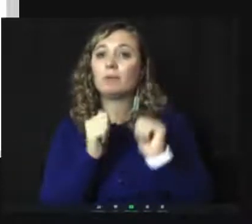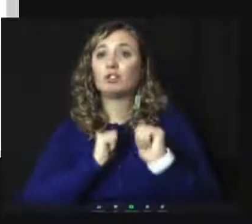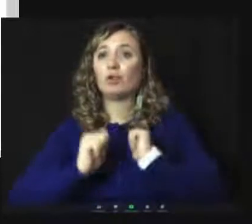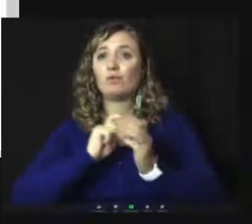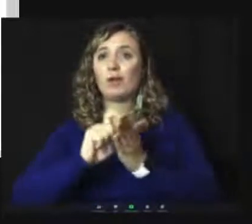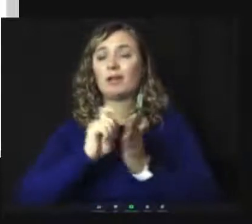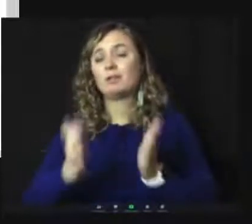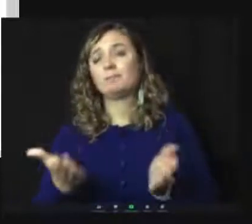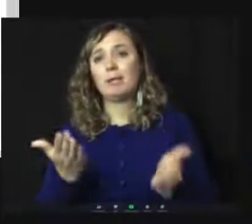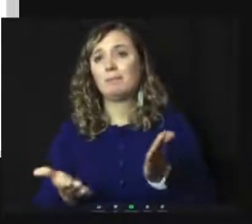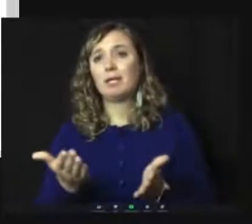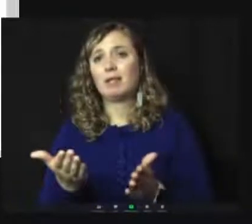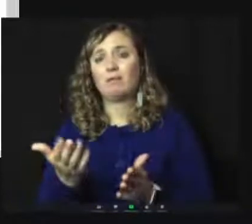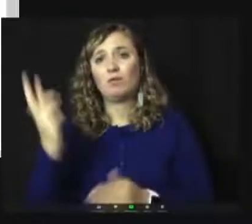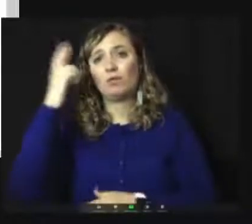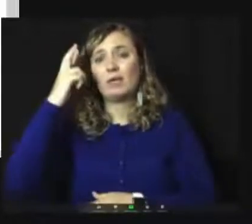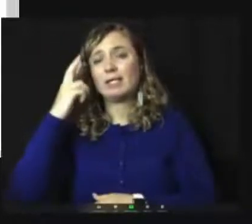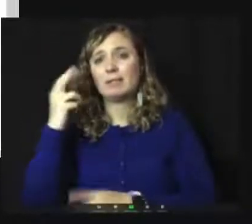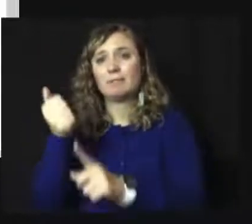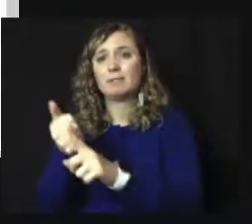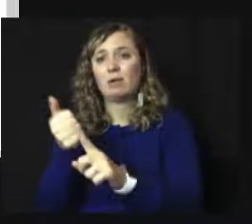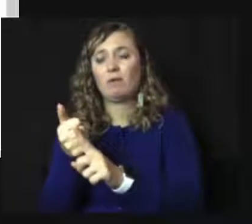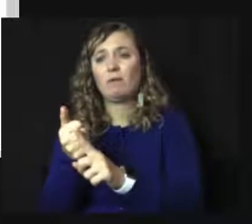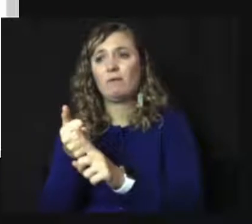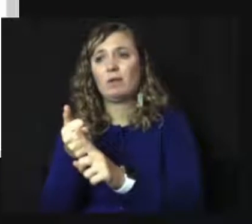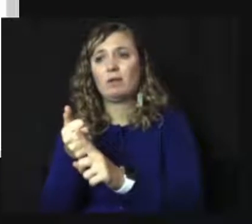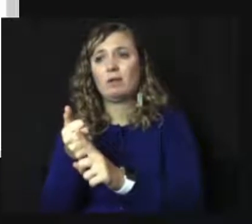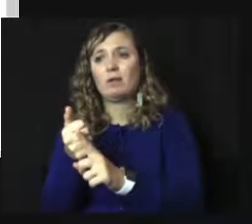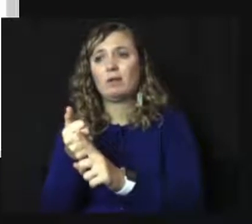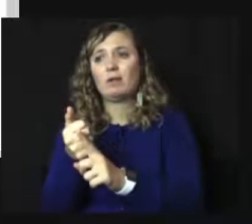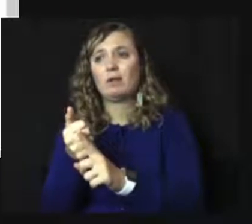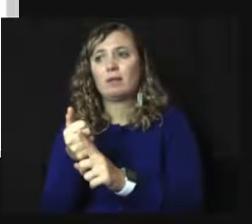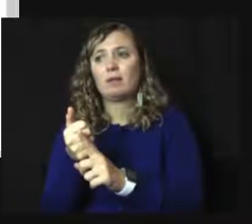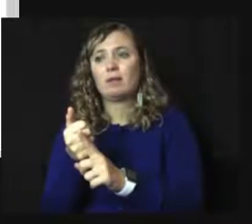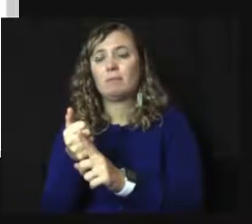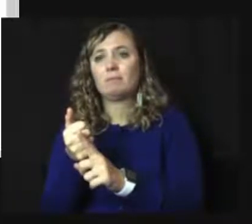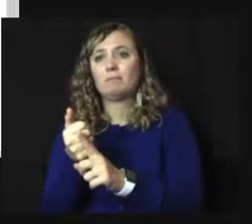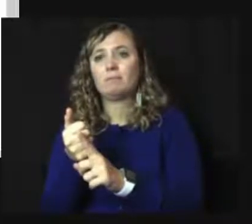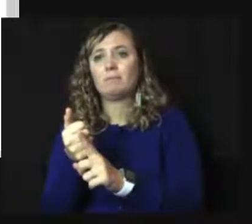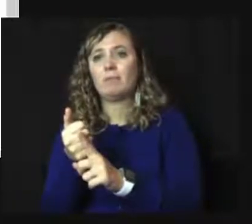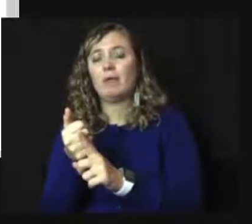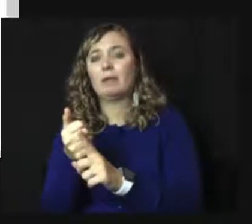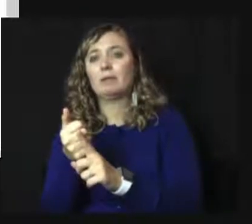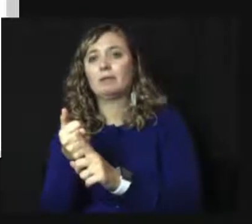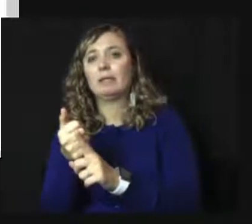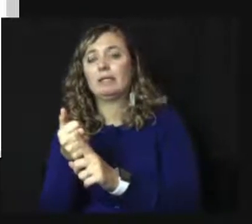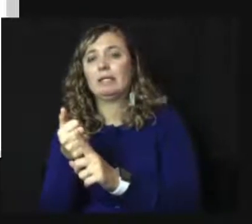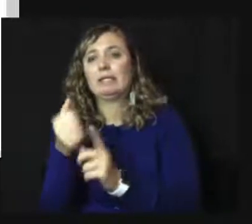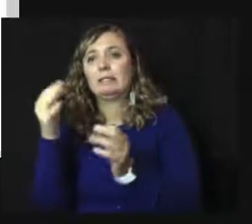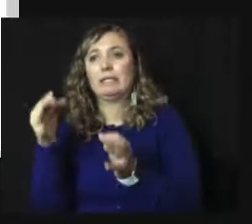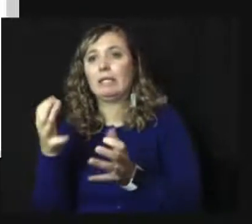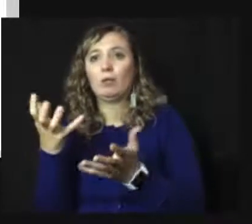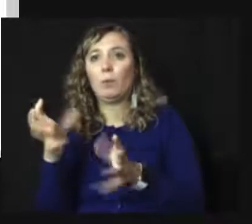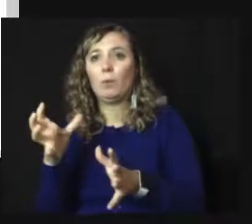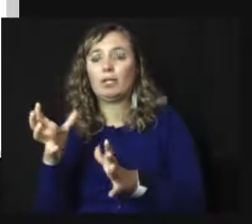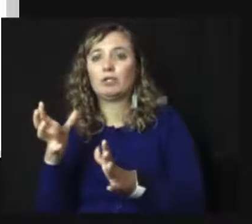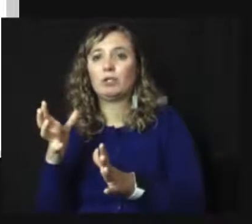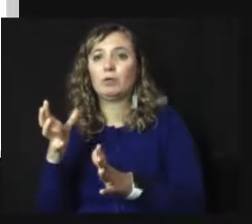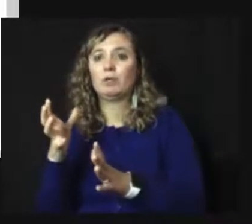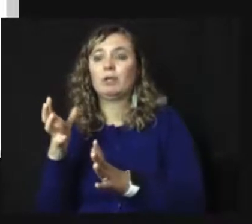might, like maybe they are not autistic characters. I mean, autistic people themselves. And so they don't want to get caught in the PR storm of